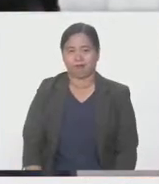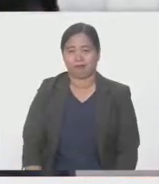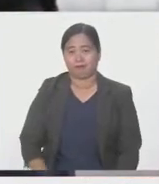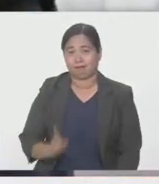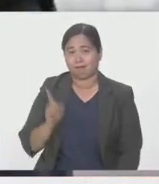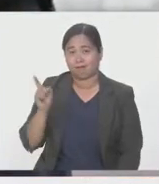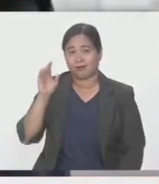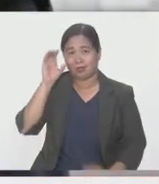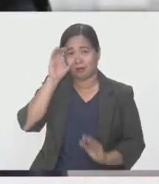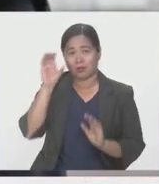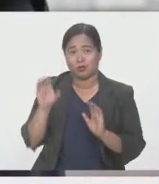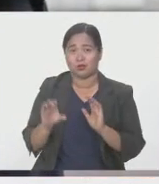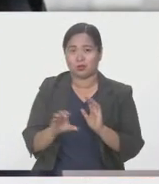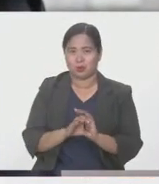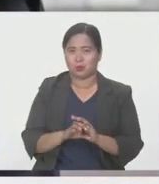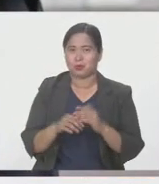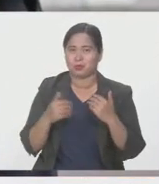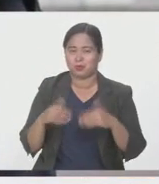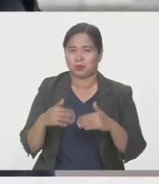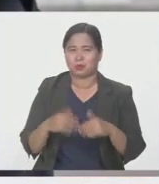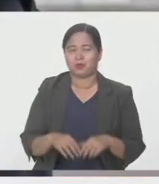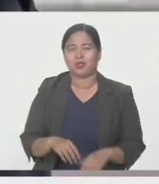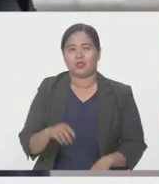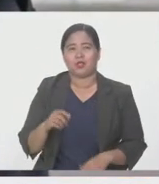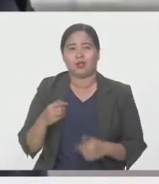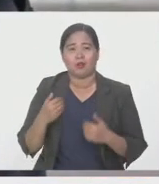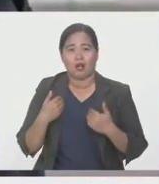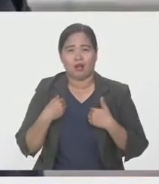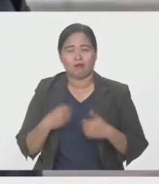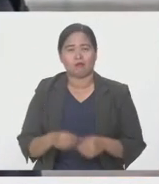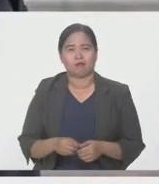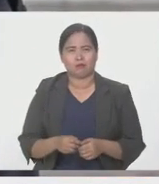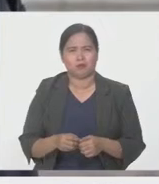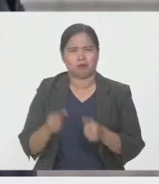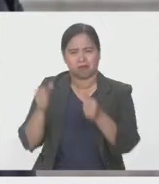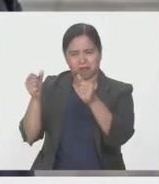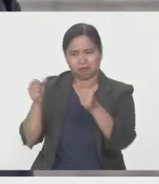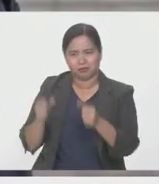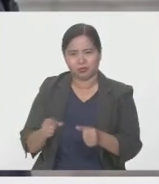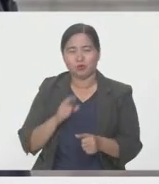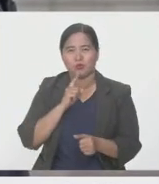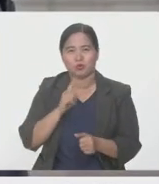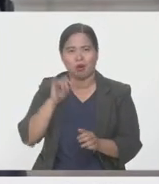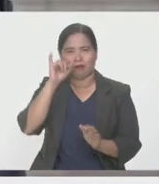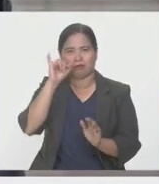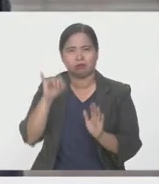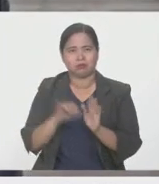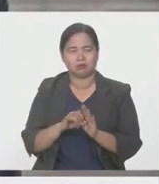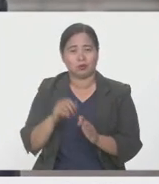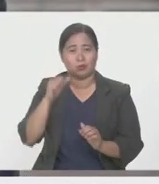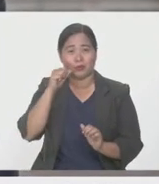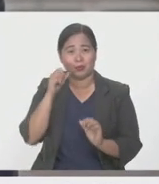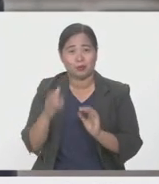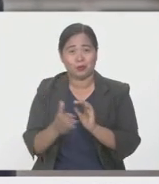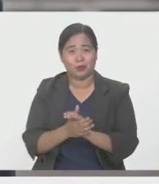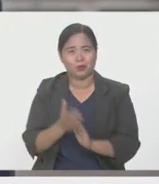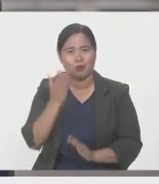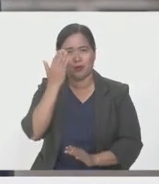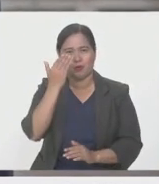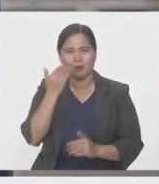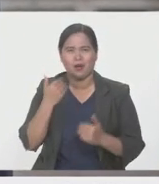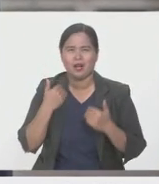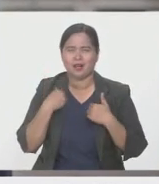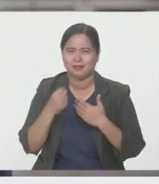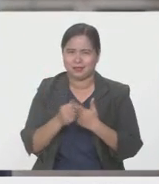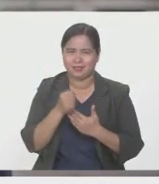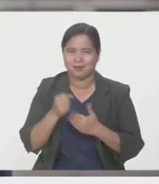Pictures posted by Shohei Ohtani and the Los Angeles Dodgers official accounts confirm the identity of Ohtani's wife following his sudden but